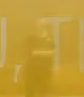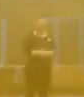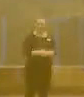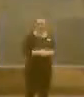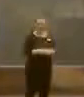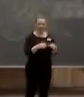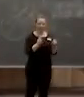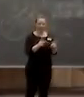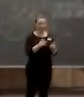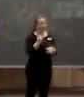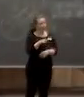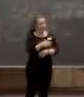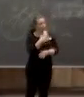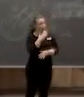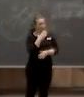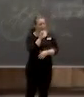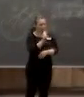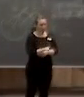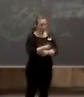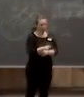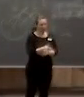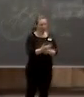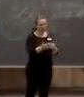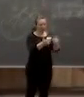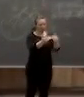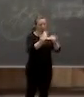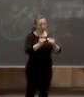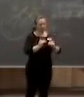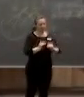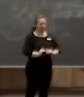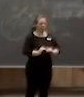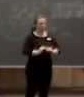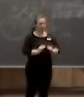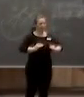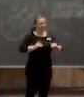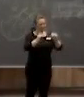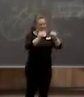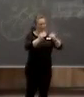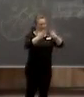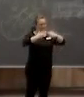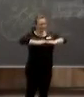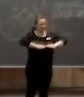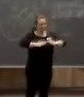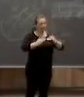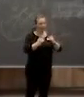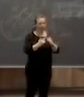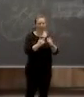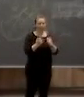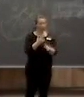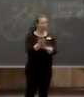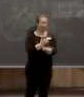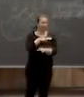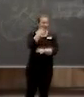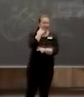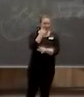So you talk about this low hierarchy, mm-hmm. but just from what we have just